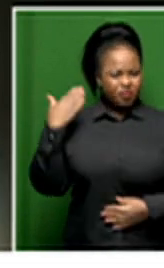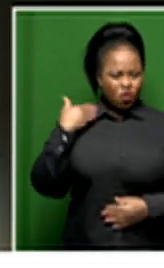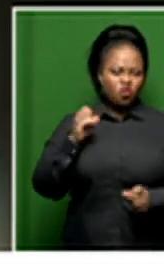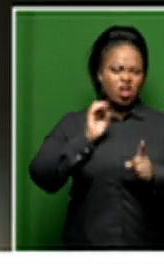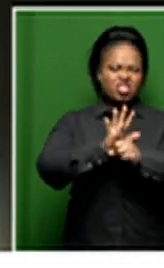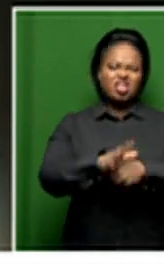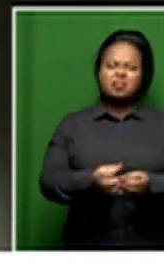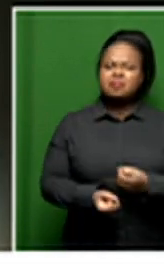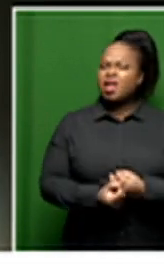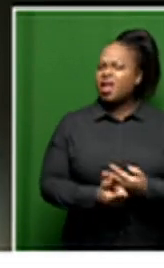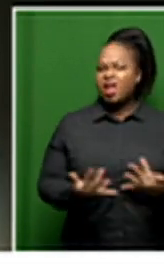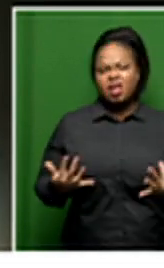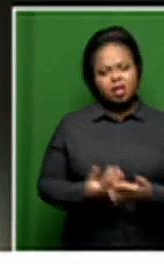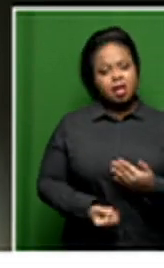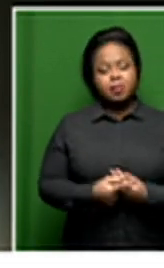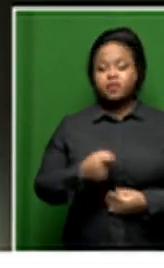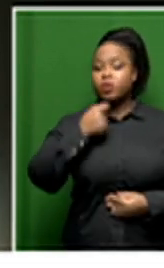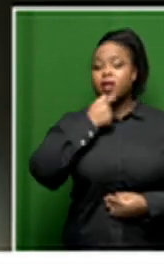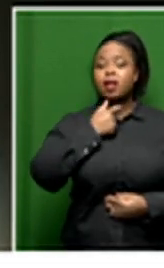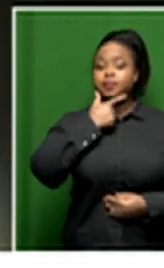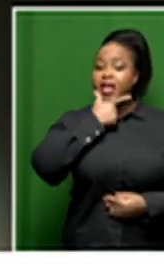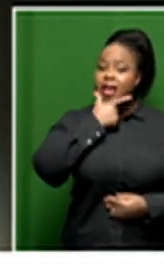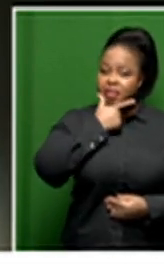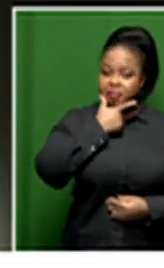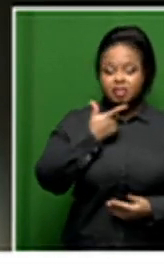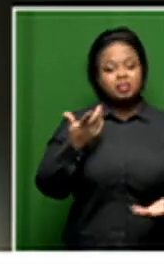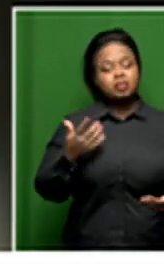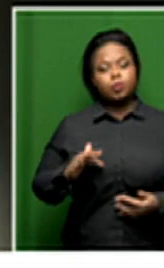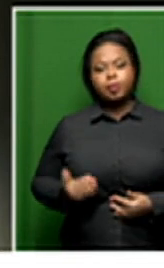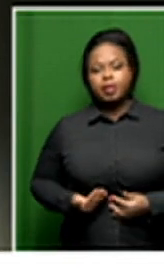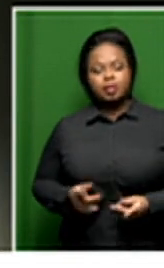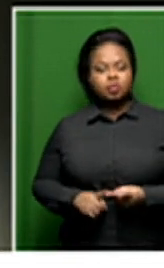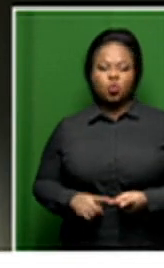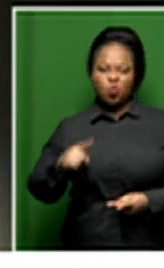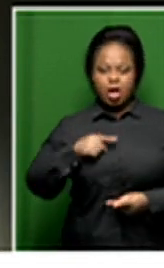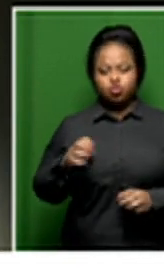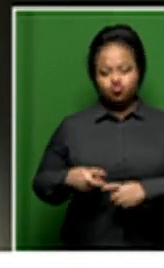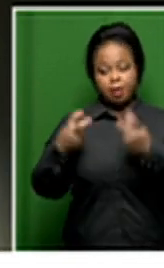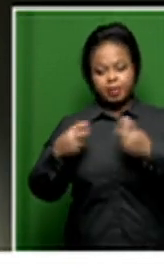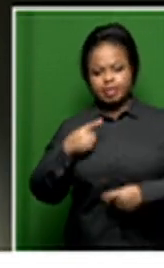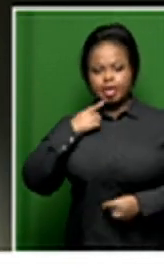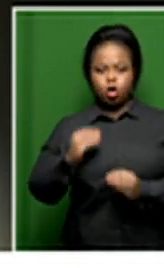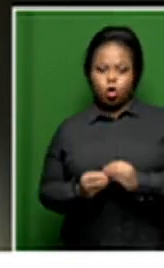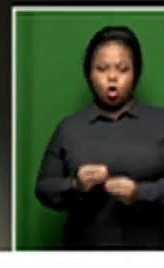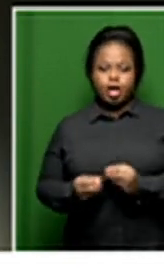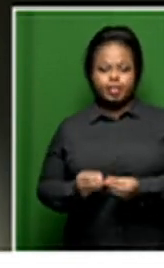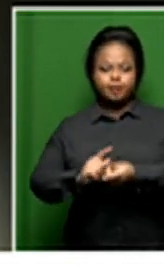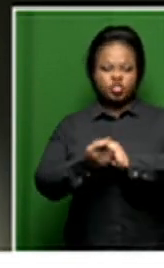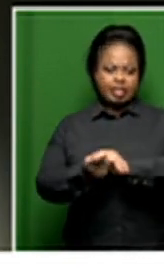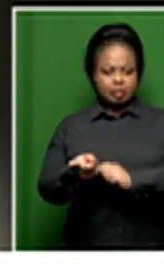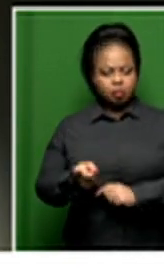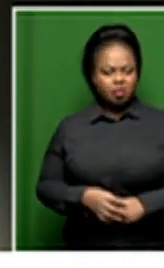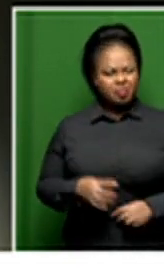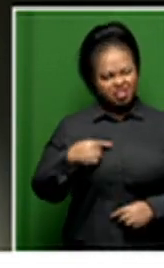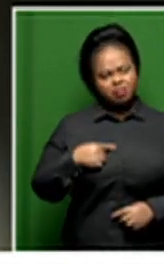lot of attacks on lesbian women, the so-called corrective rapes. It has been, I think, successful